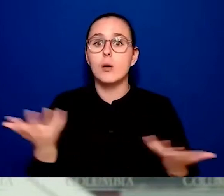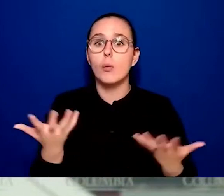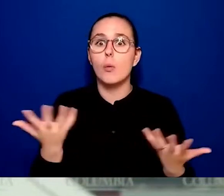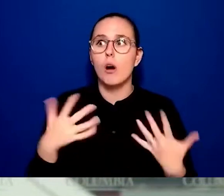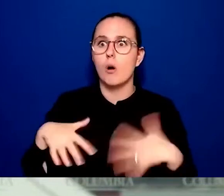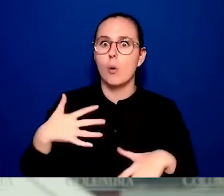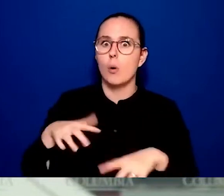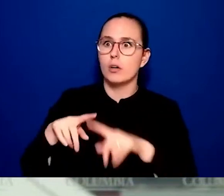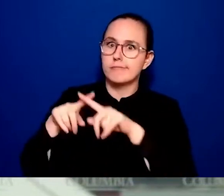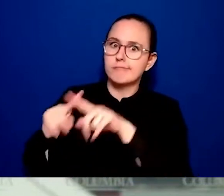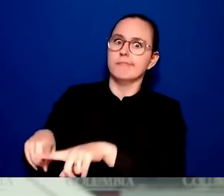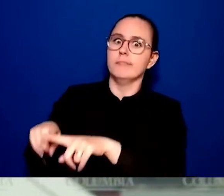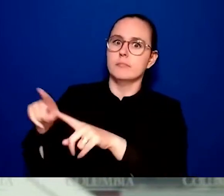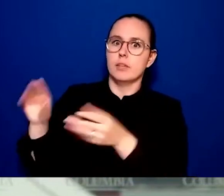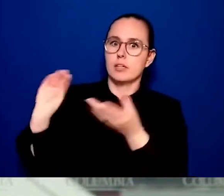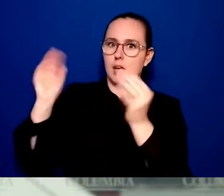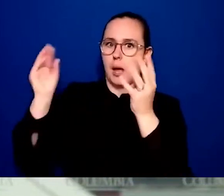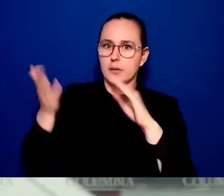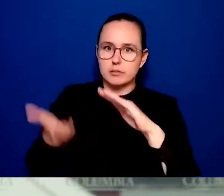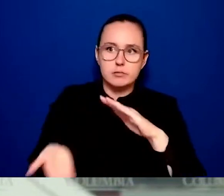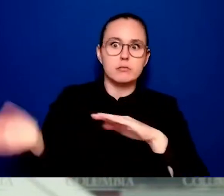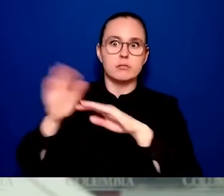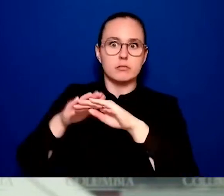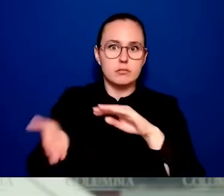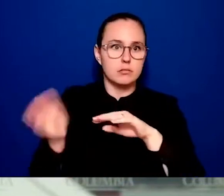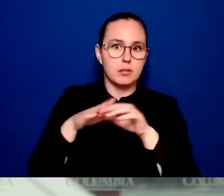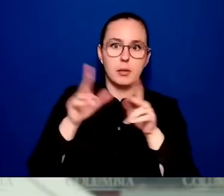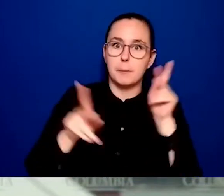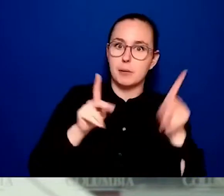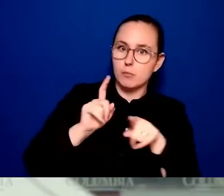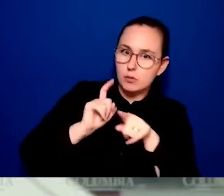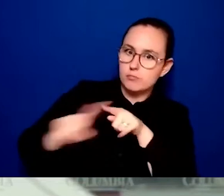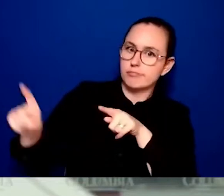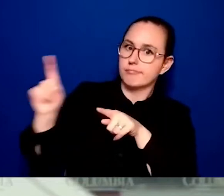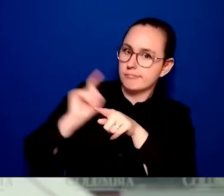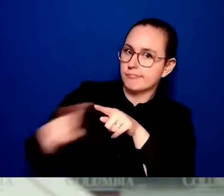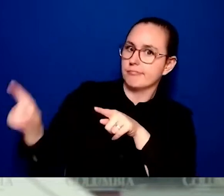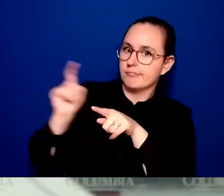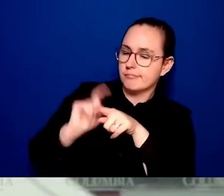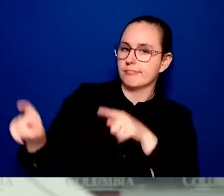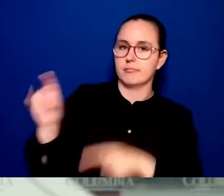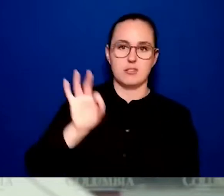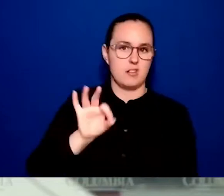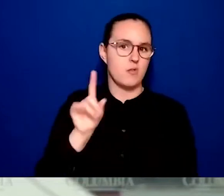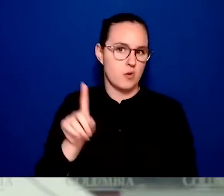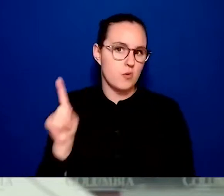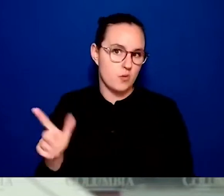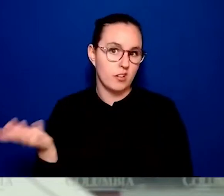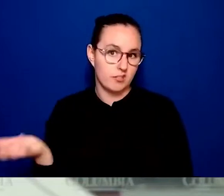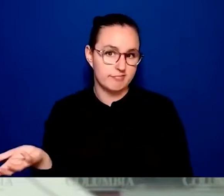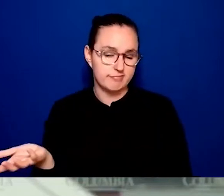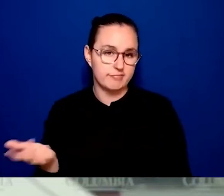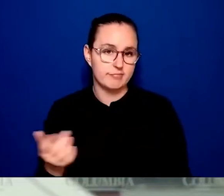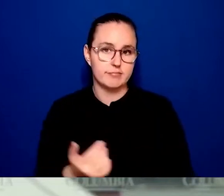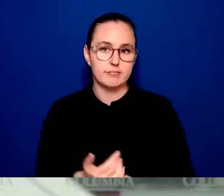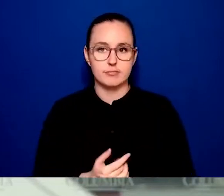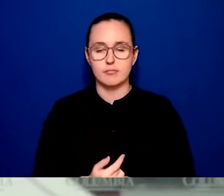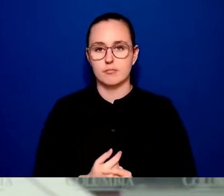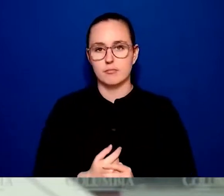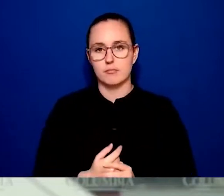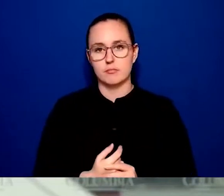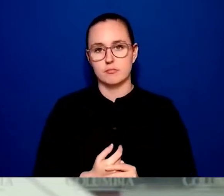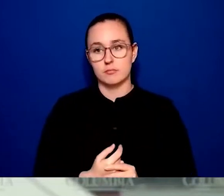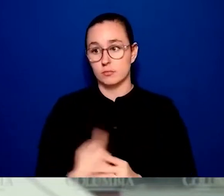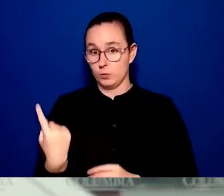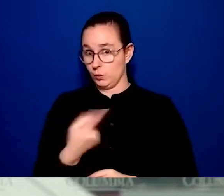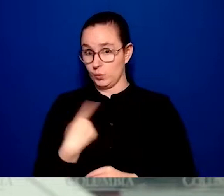calls than we saw in the pre-pandemic period and through a good part of the pandemic, and we're responding to it by adding resources. And I